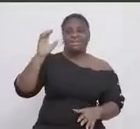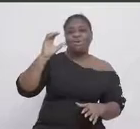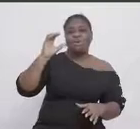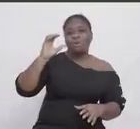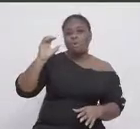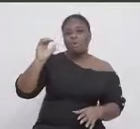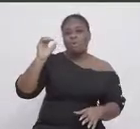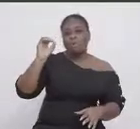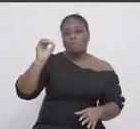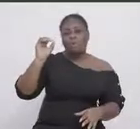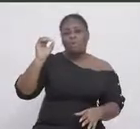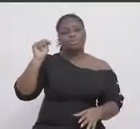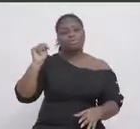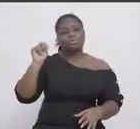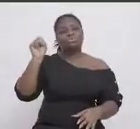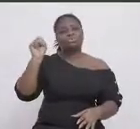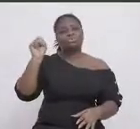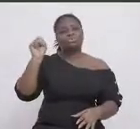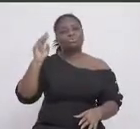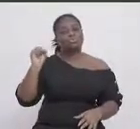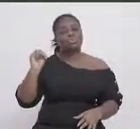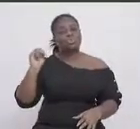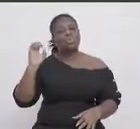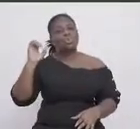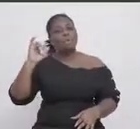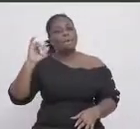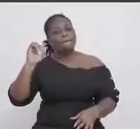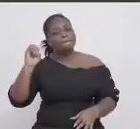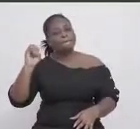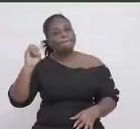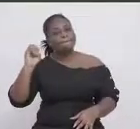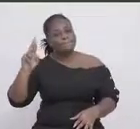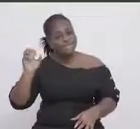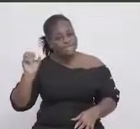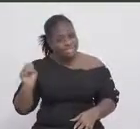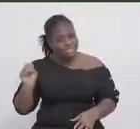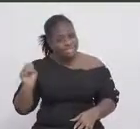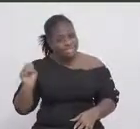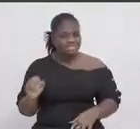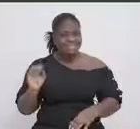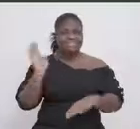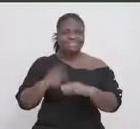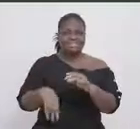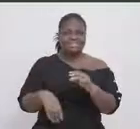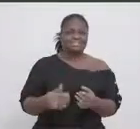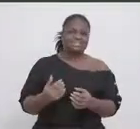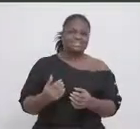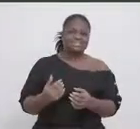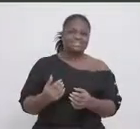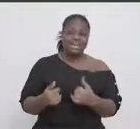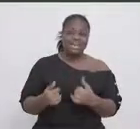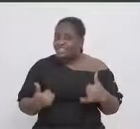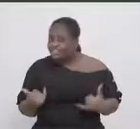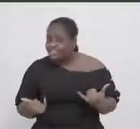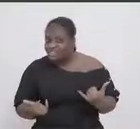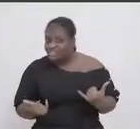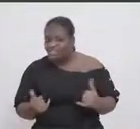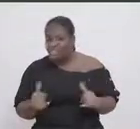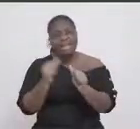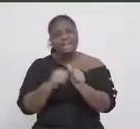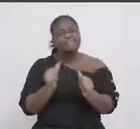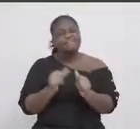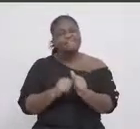creators. And us having the ability to create, manage, and scale solutions to our